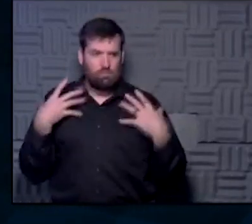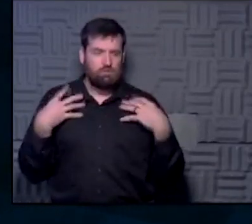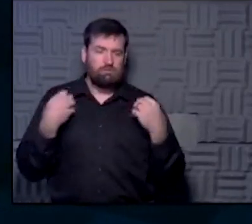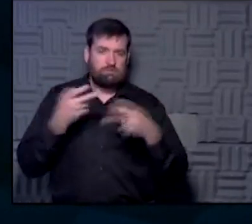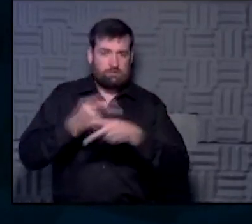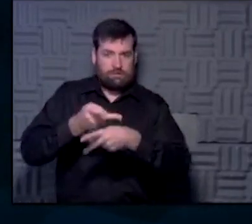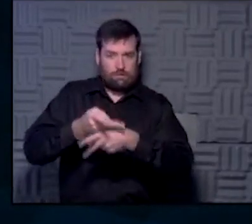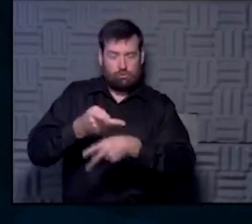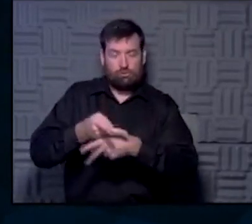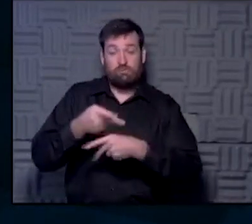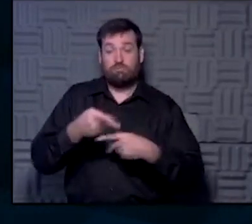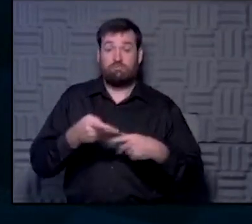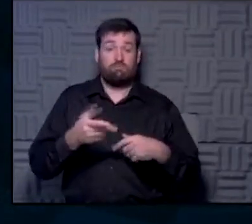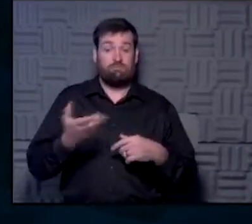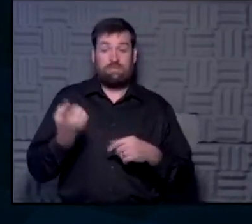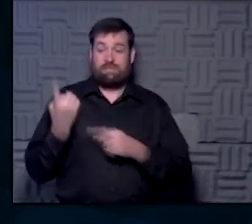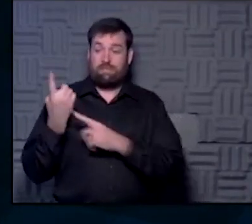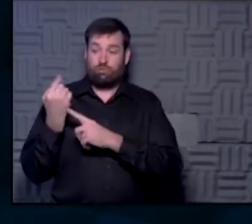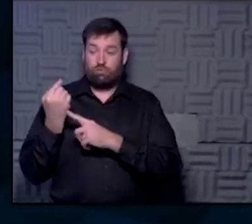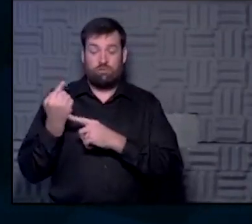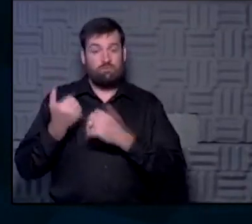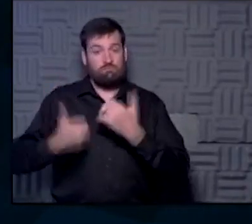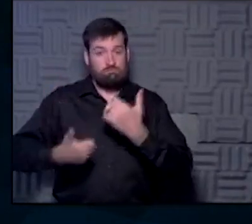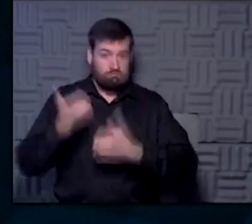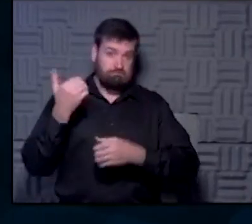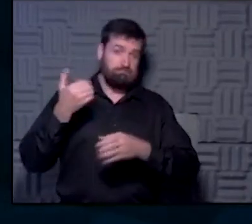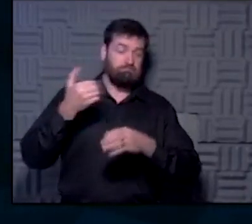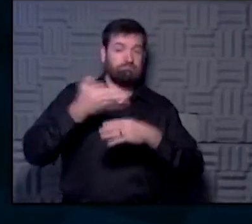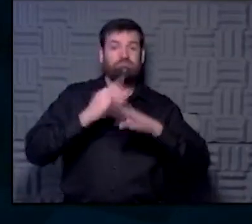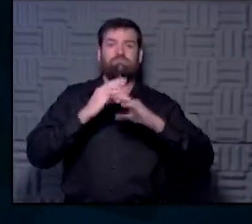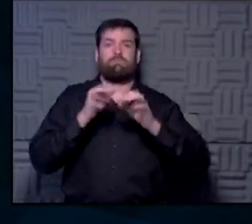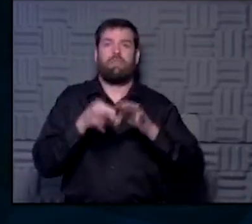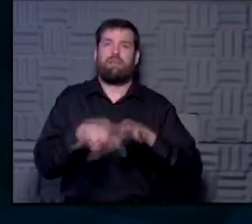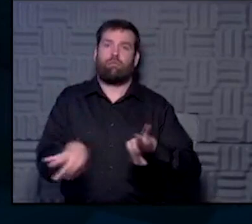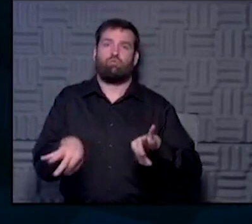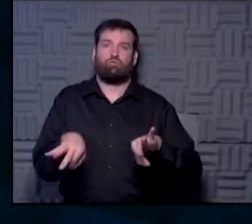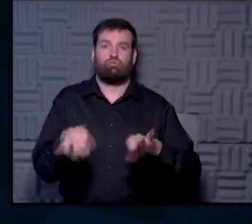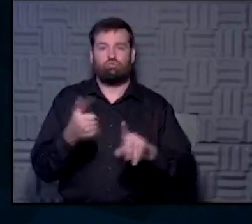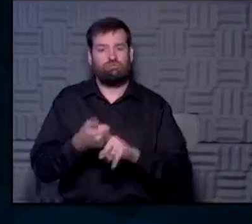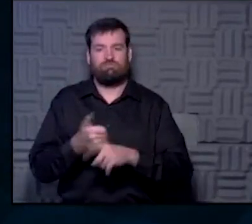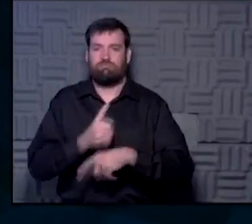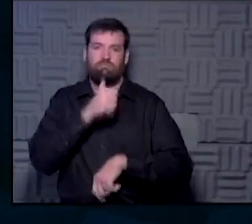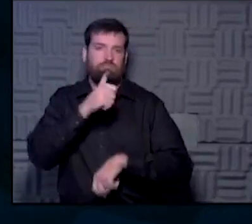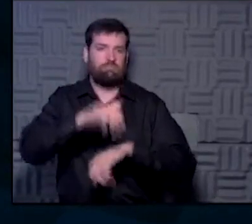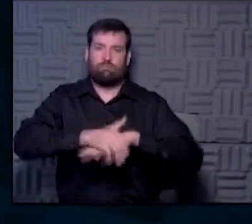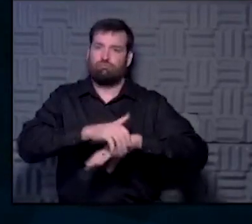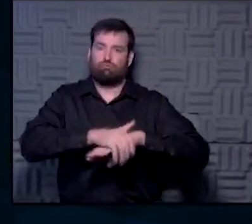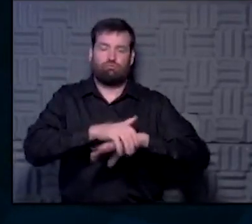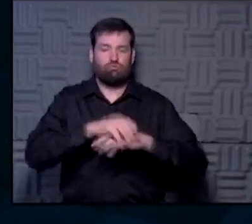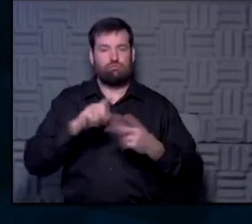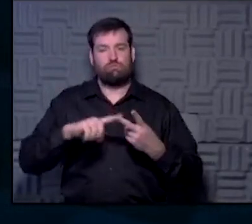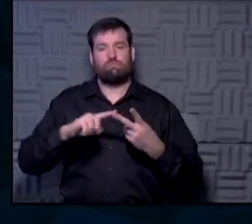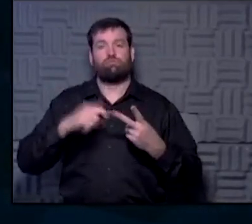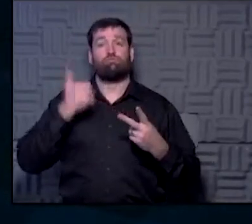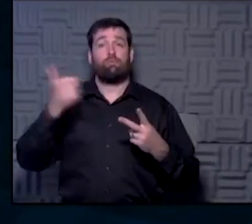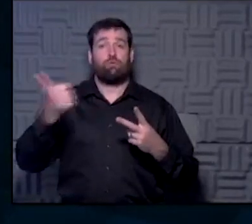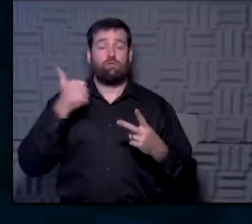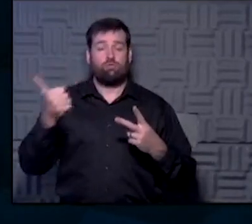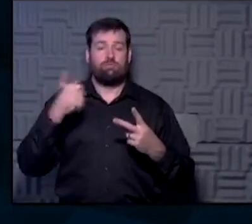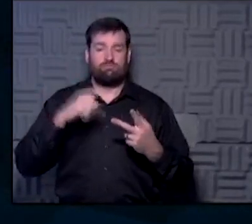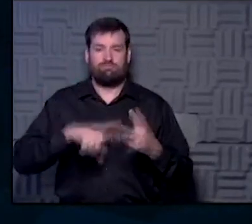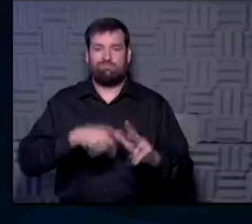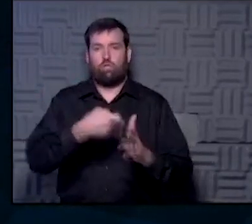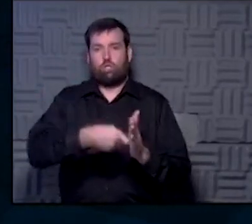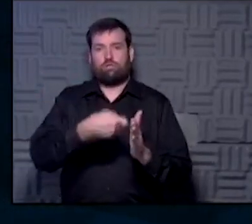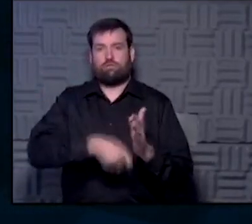survey last year, and the major barriers to care we have in Wyandotte are language. We have a lot of folks who are non-English speaking, transportation, and cost.